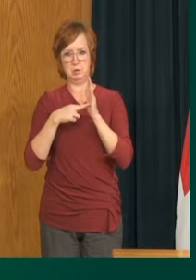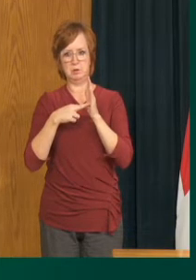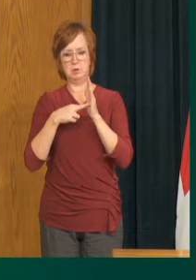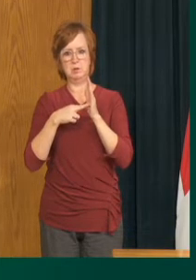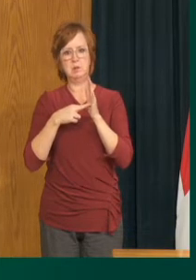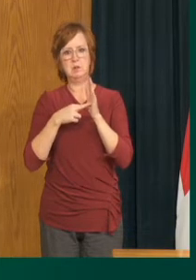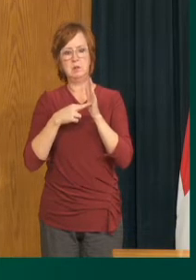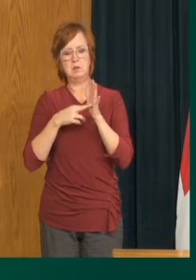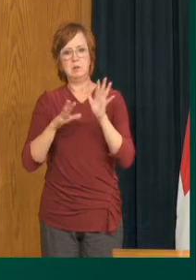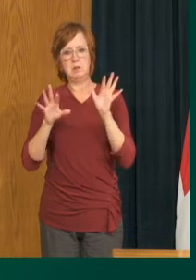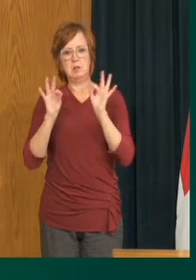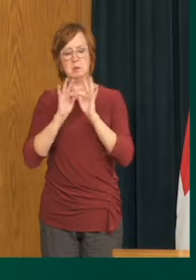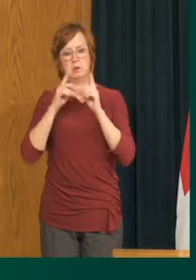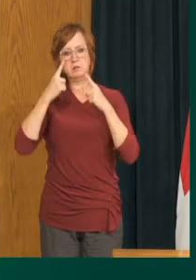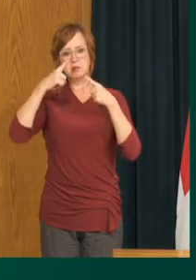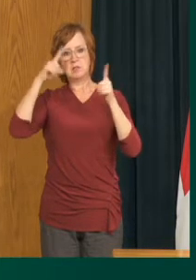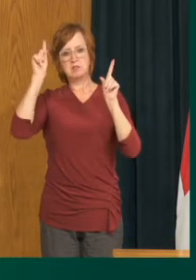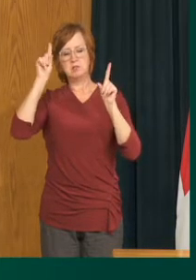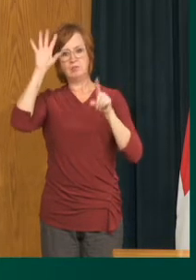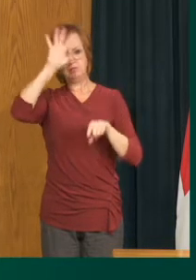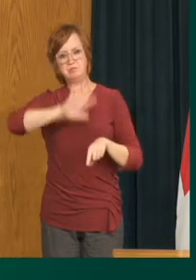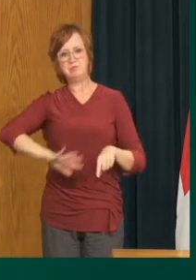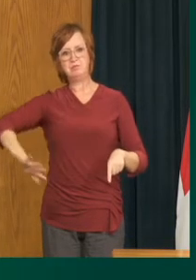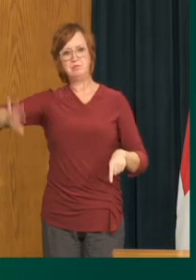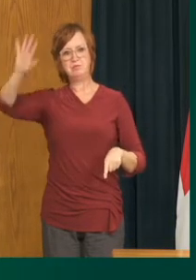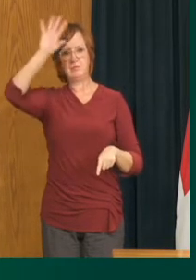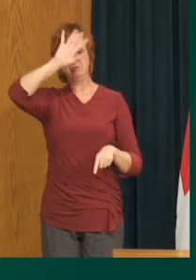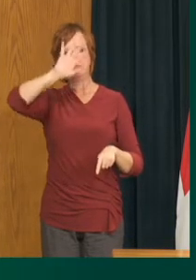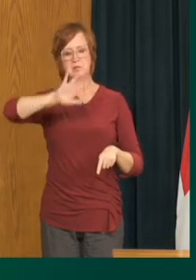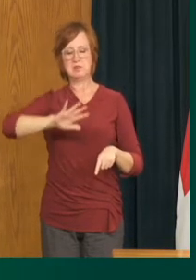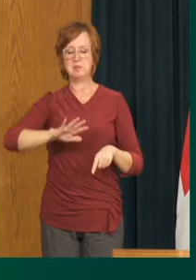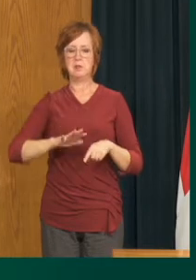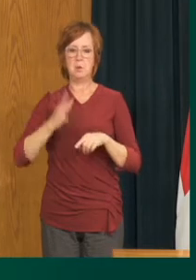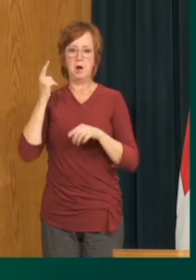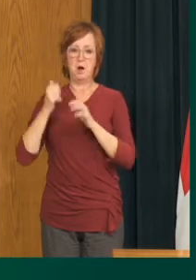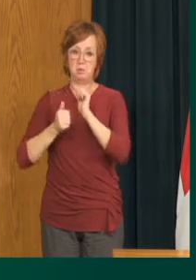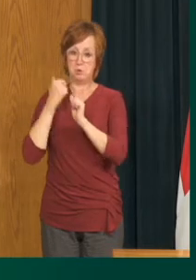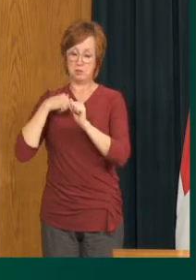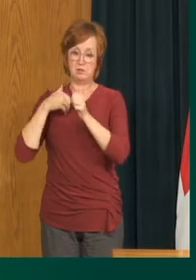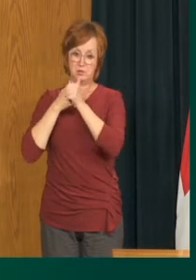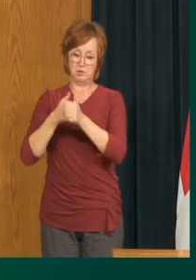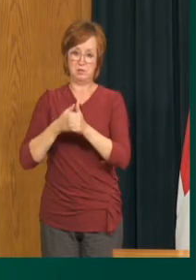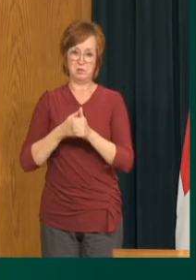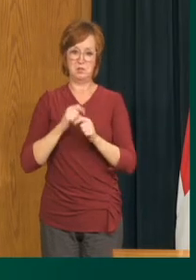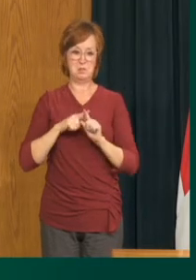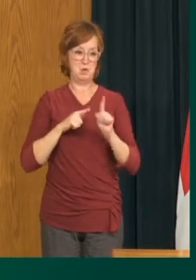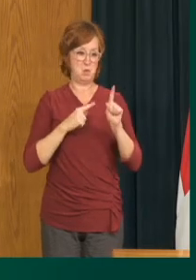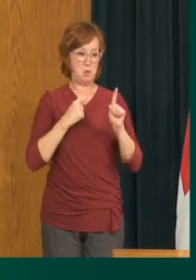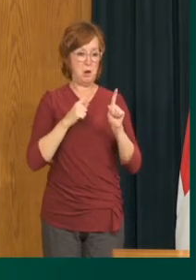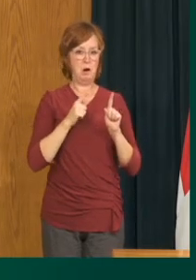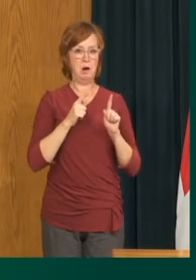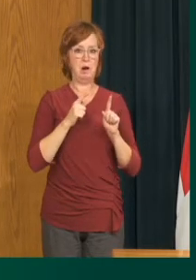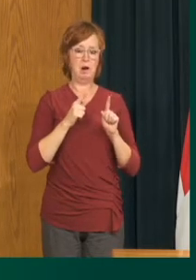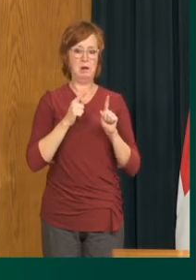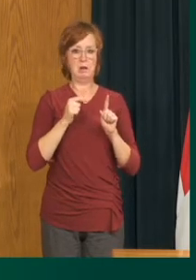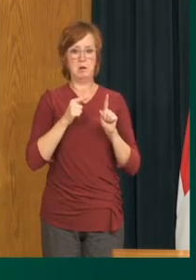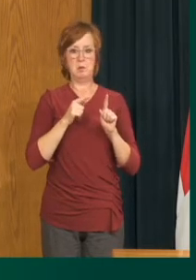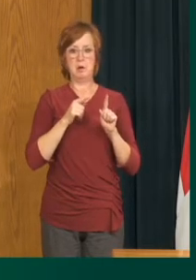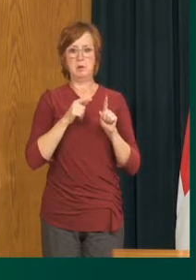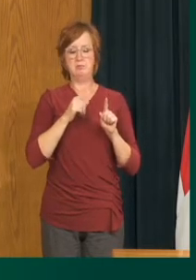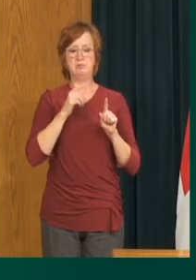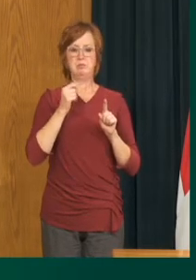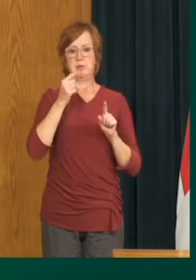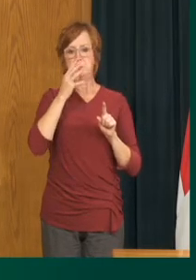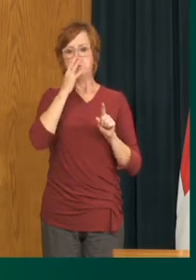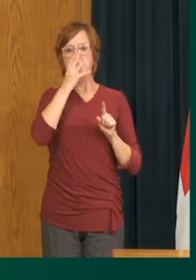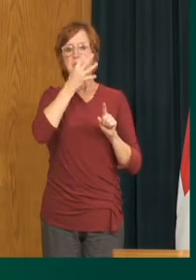speaks to the collective success that we've had across the province. And I think this is yet but one example of when we step outside those guidelines, when one individual or a group